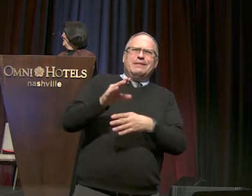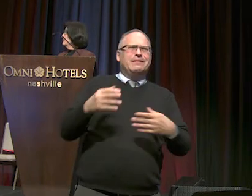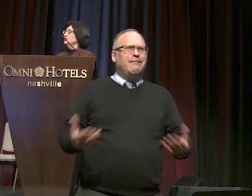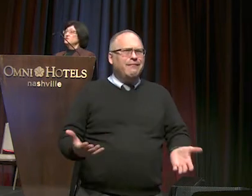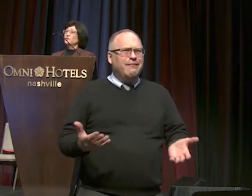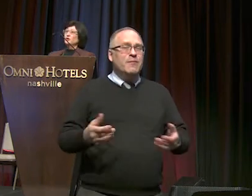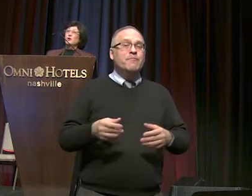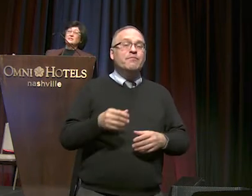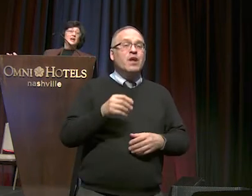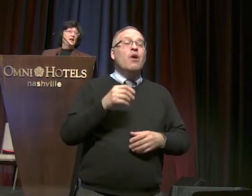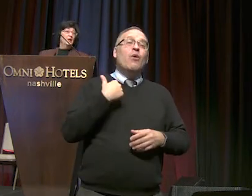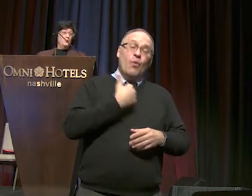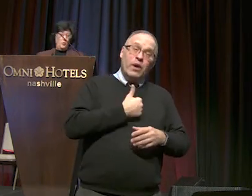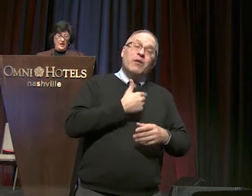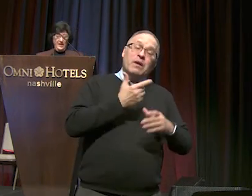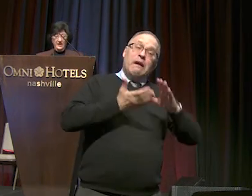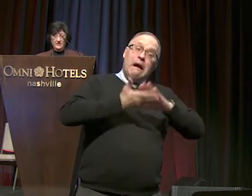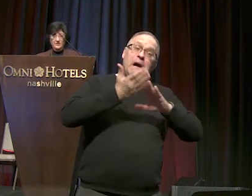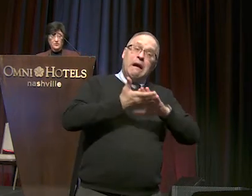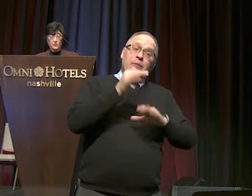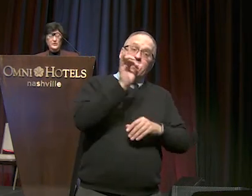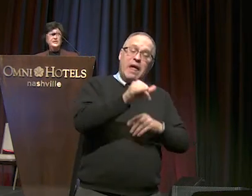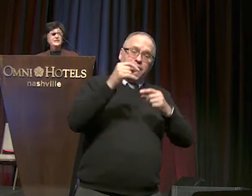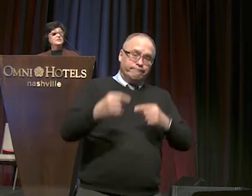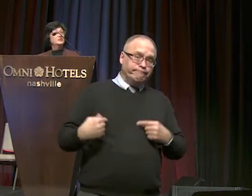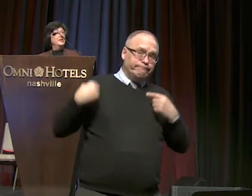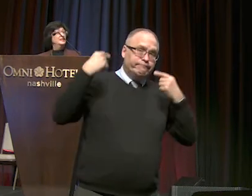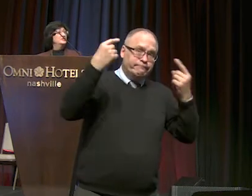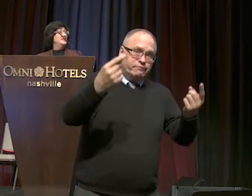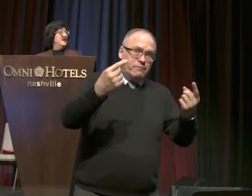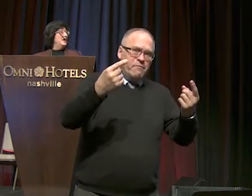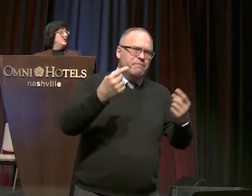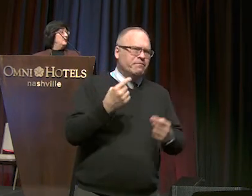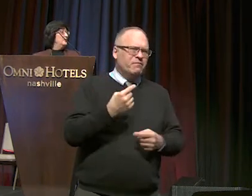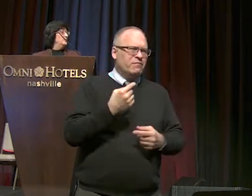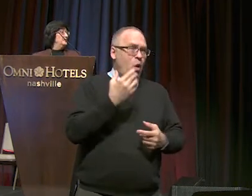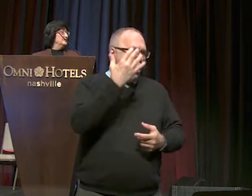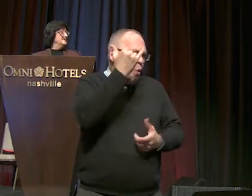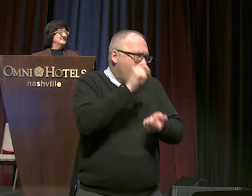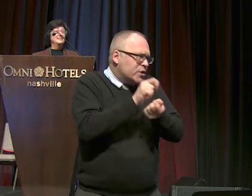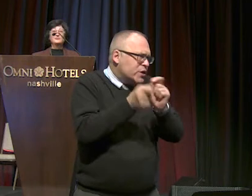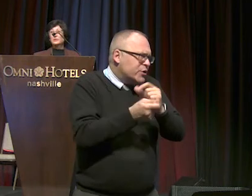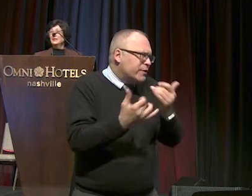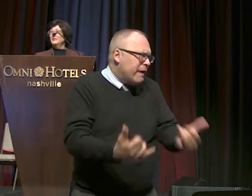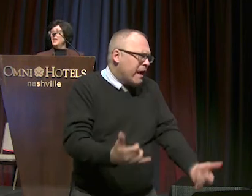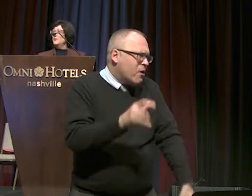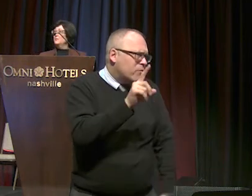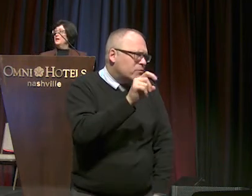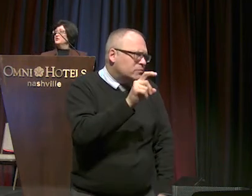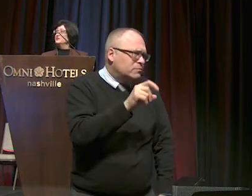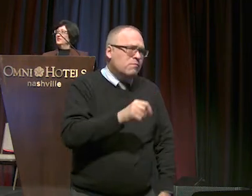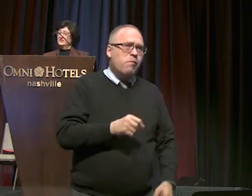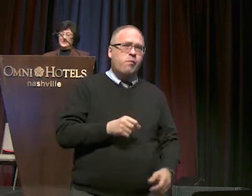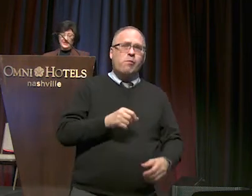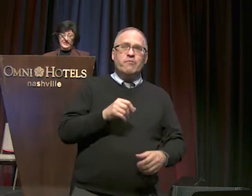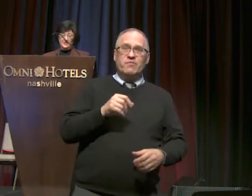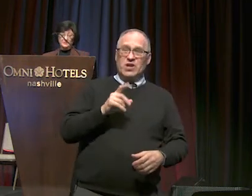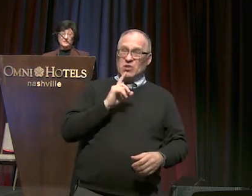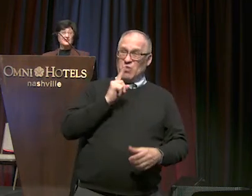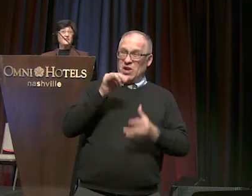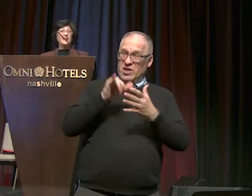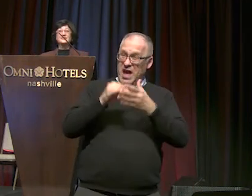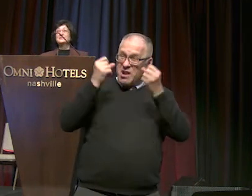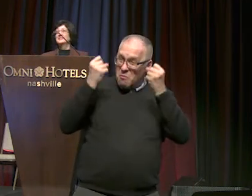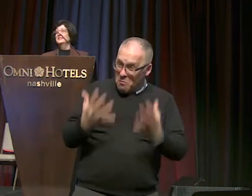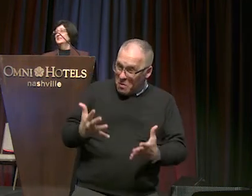operated like this for a long time. Why do we need to change now? Because it isn't really that much legislation.